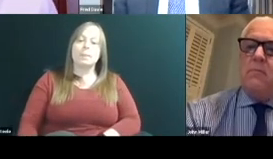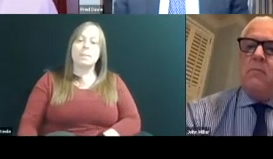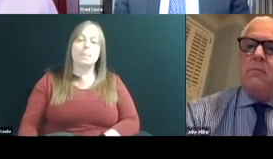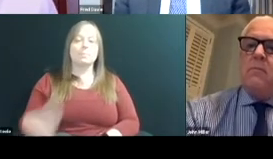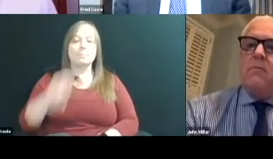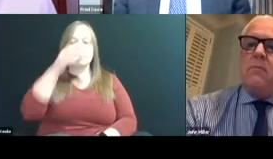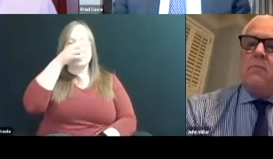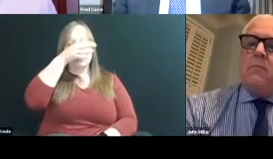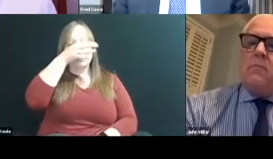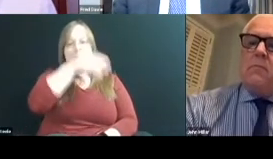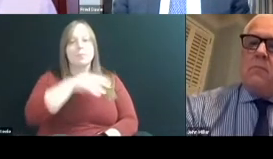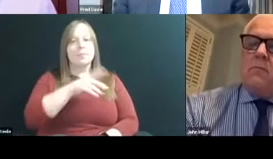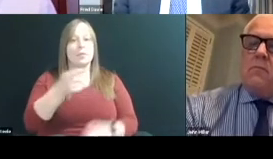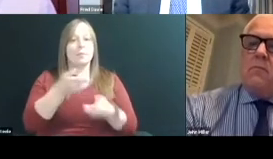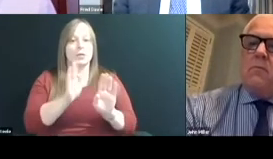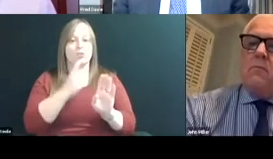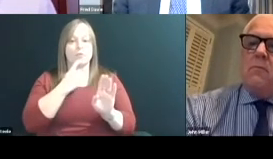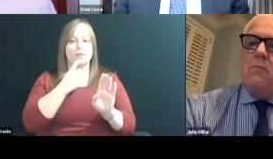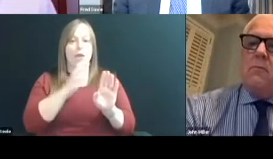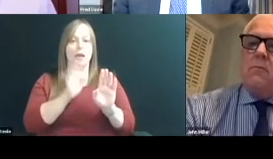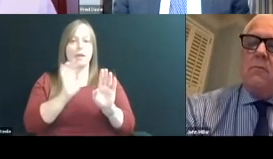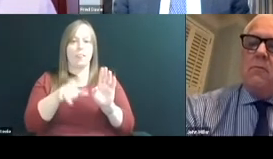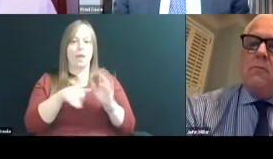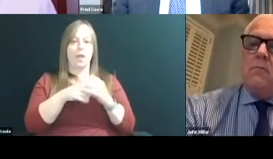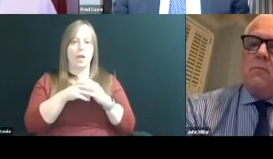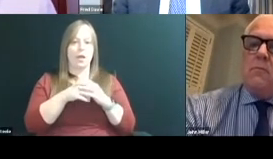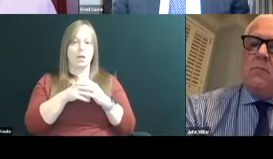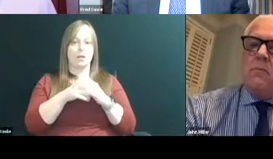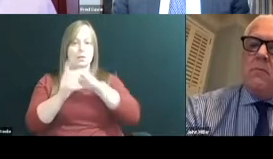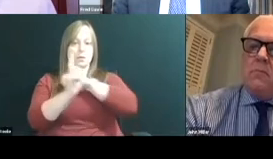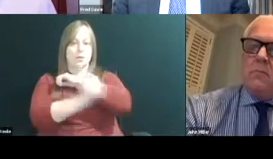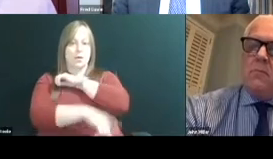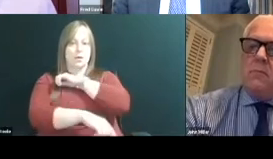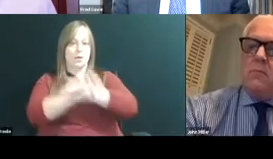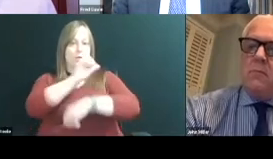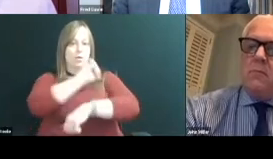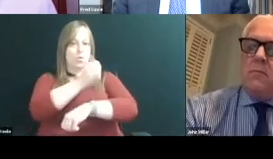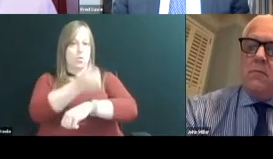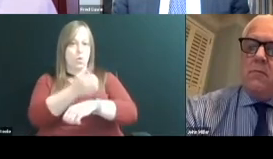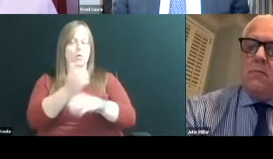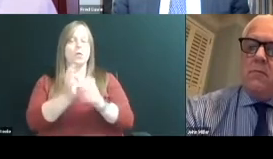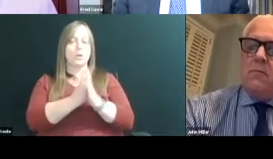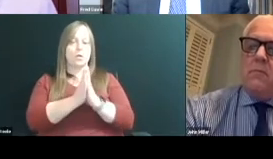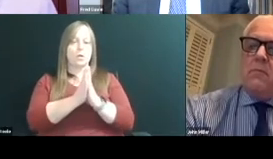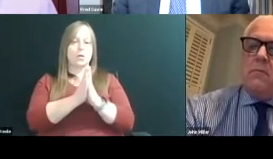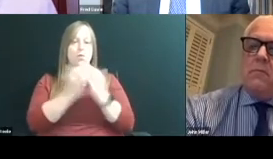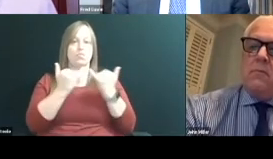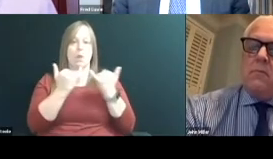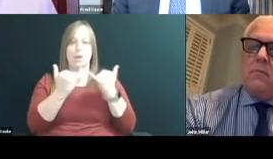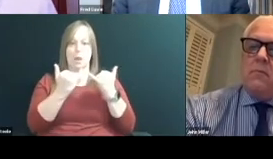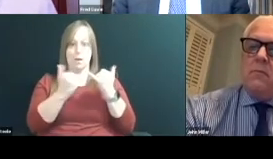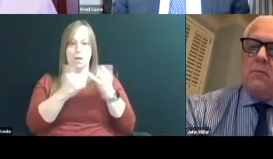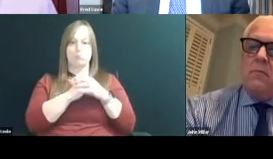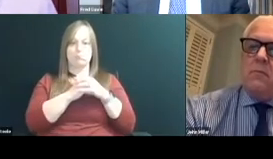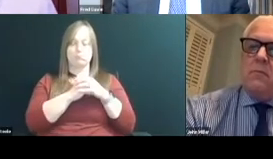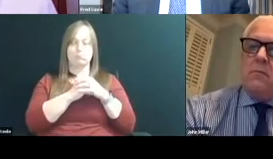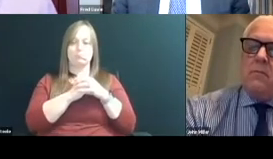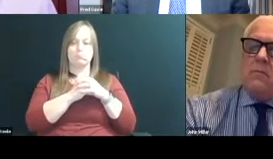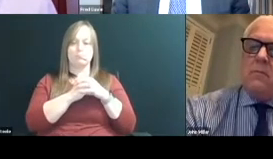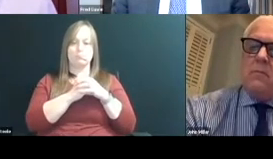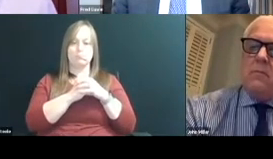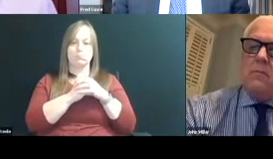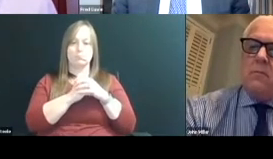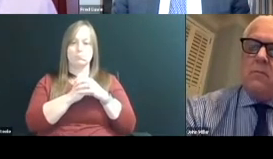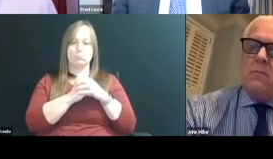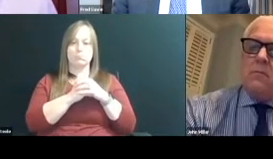jump in. Let me just say that the with a disciplinary matrix as we have it,